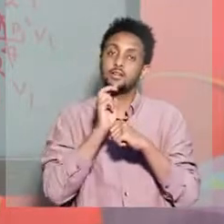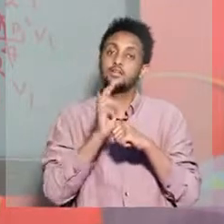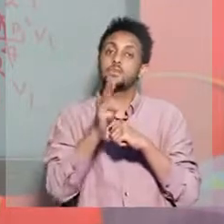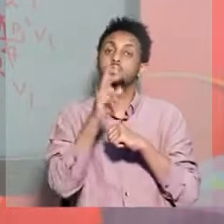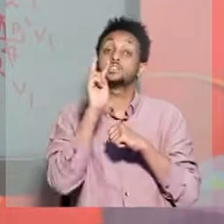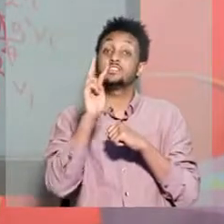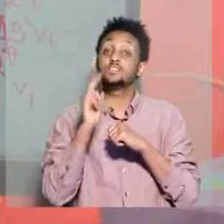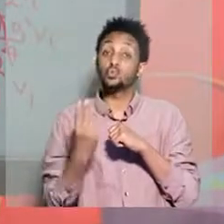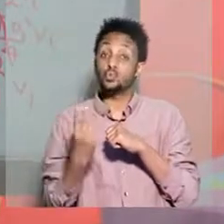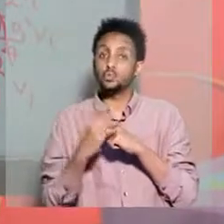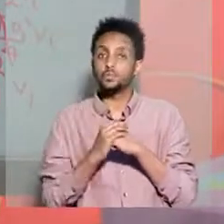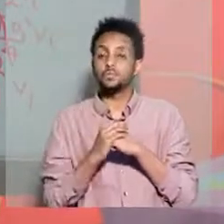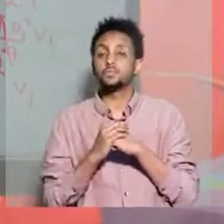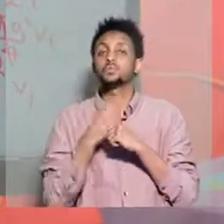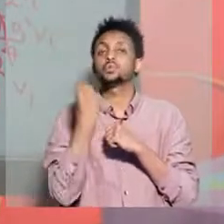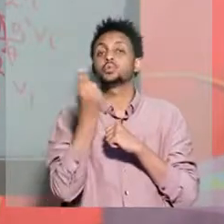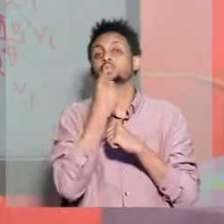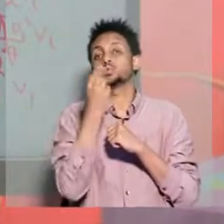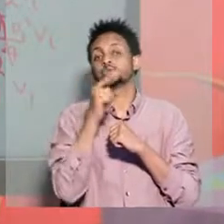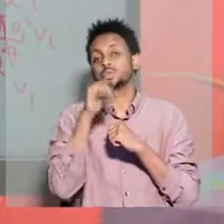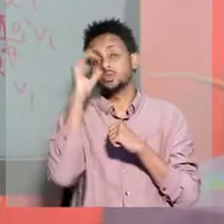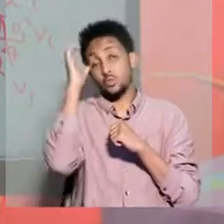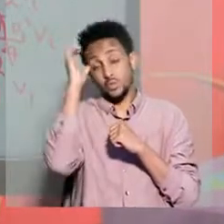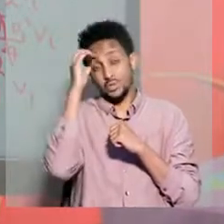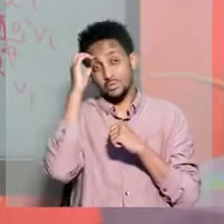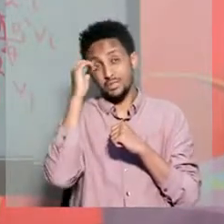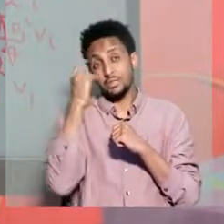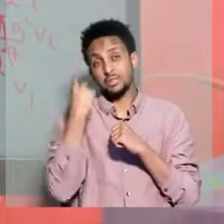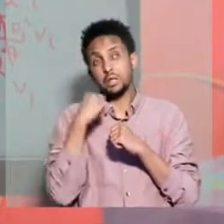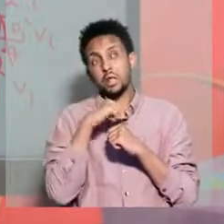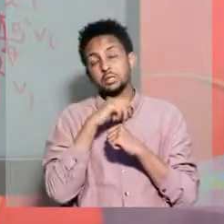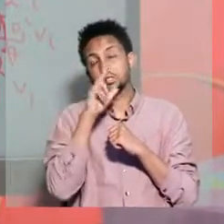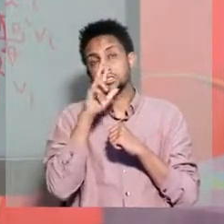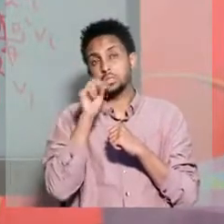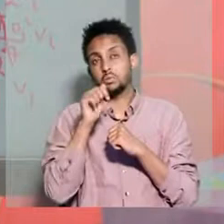velocity V2 using this concept as